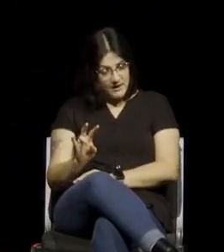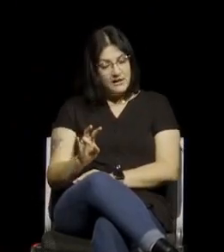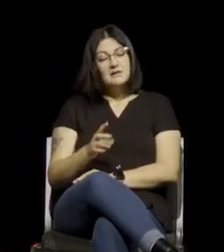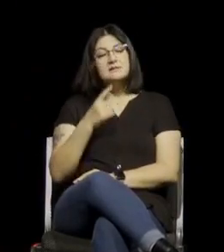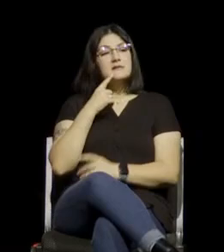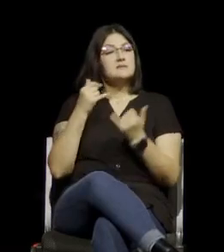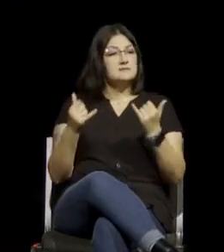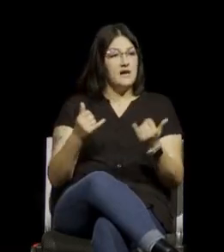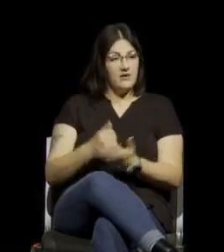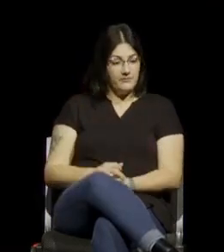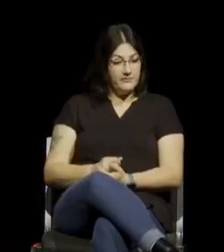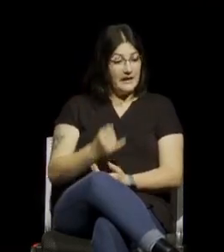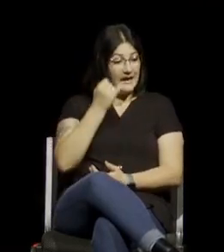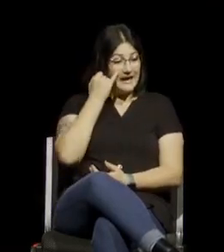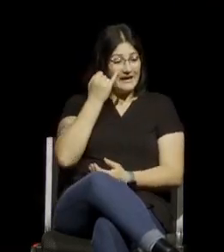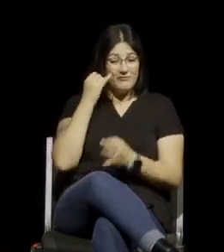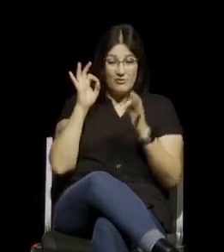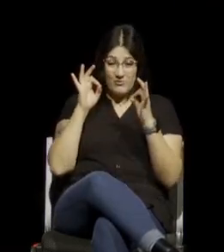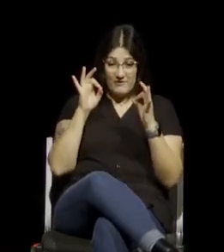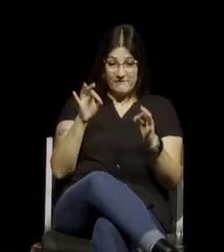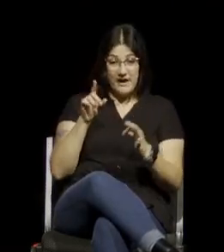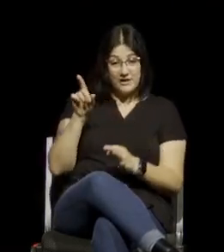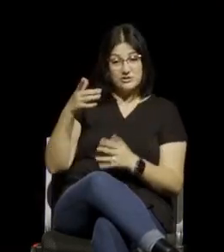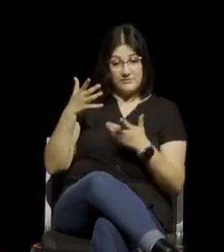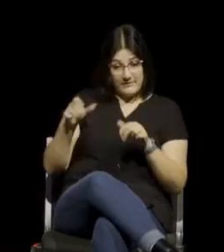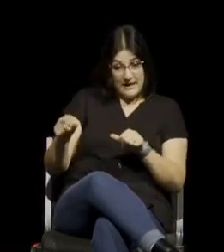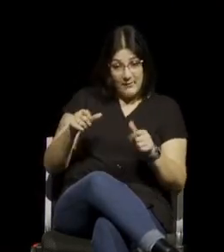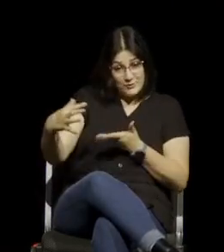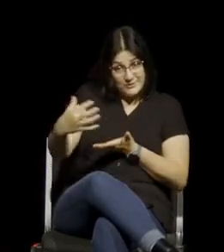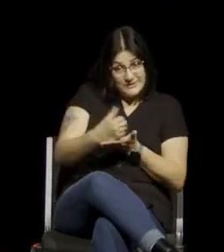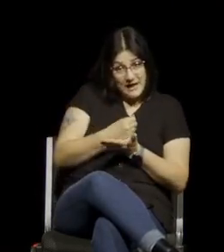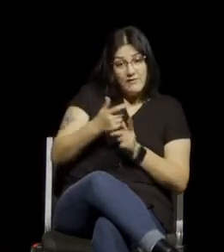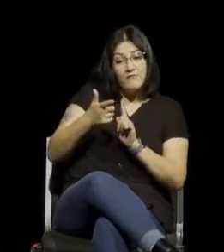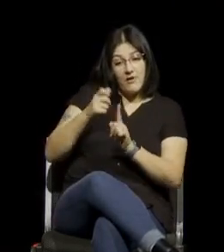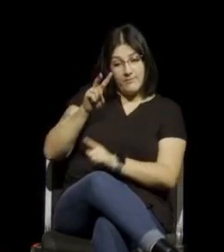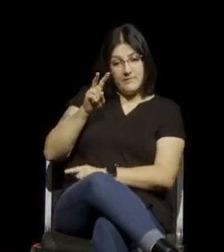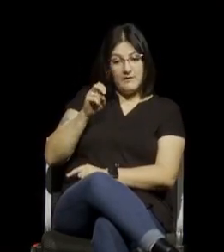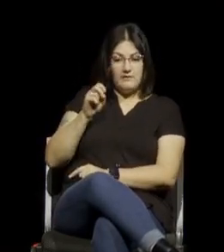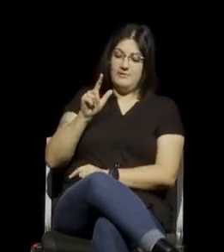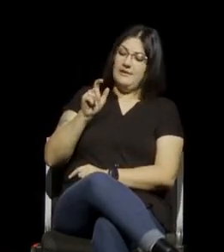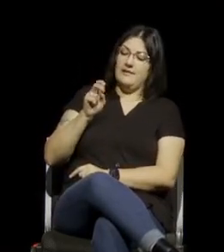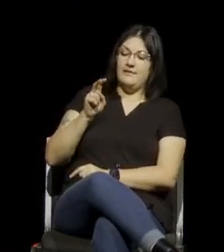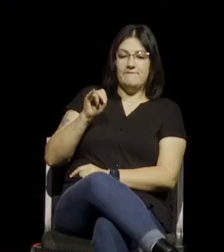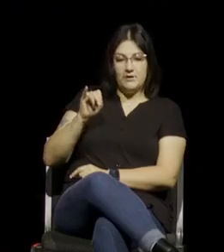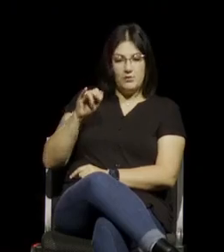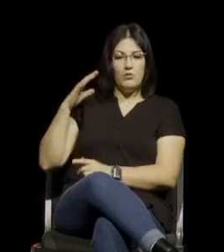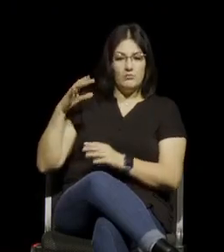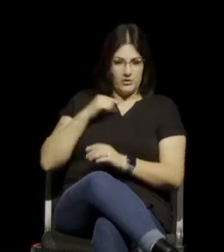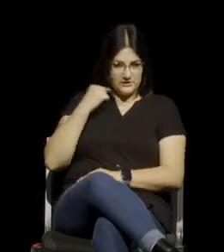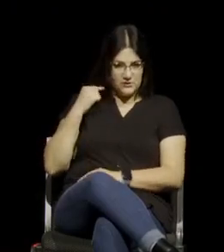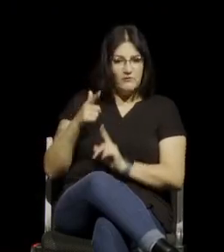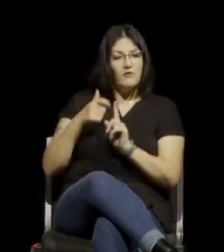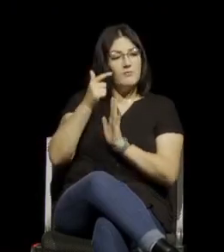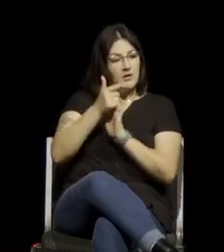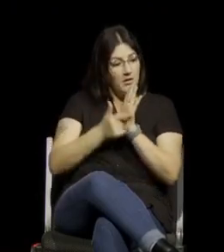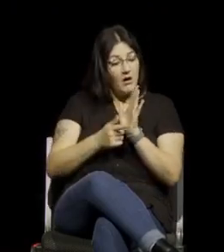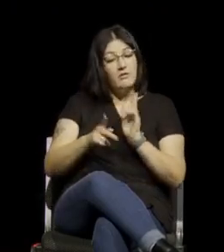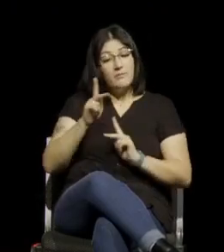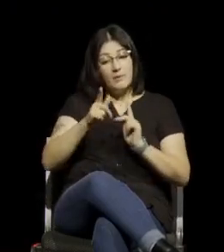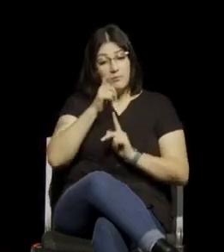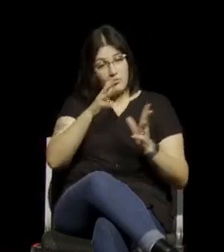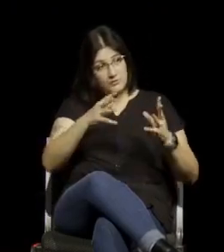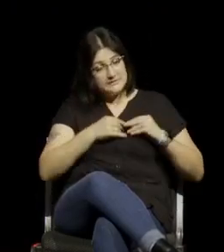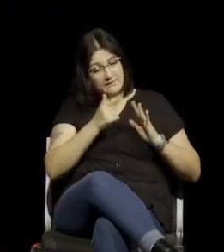now, if perfection had been attainable through the Levitical priesthood, through the law, for under it the people received the